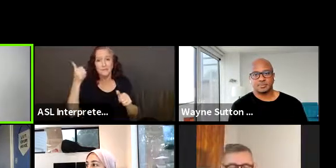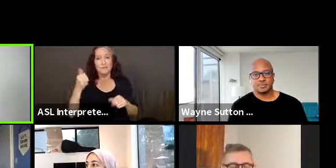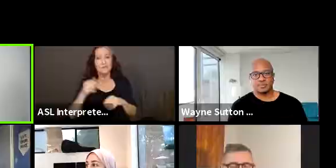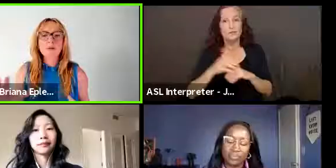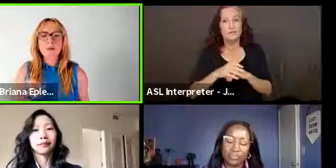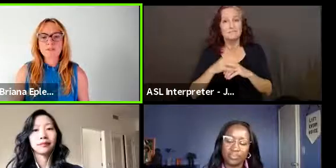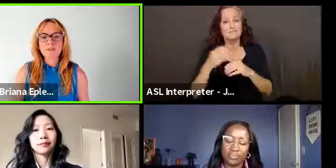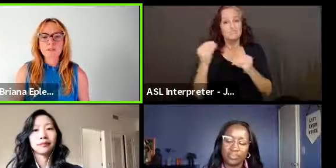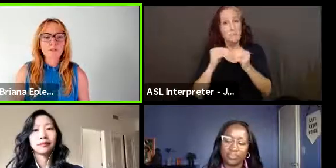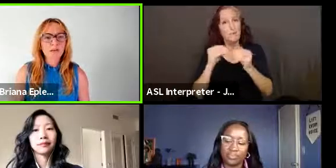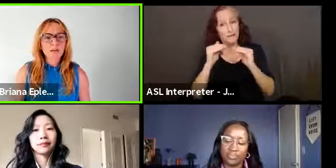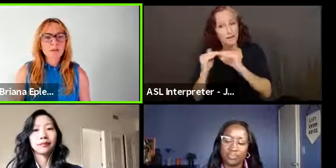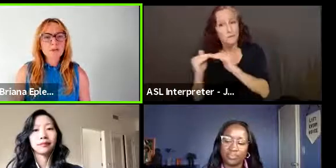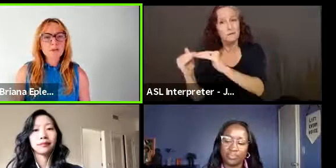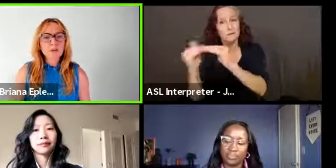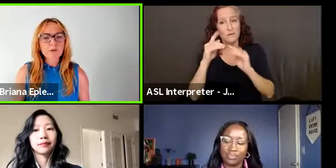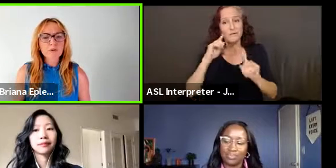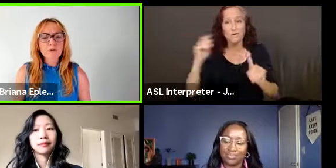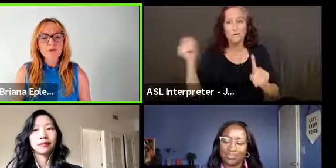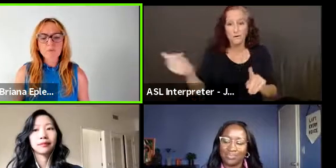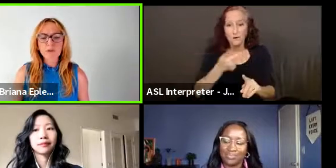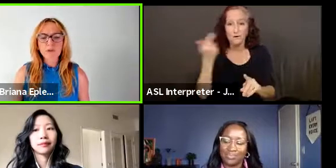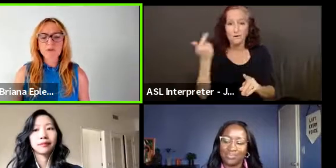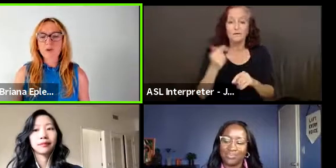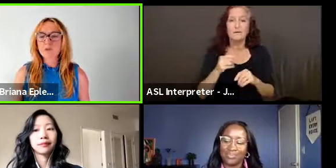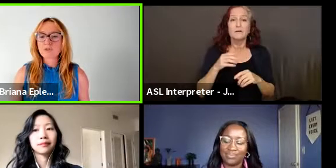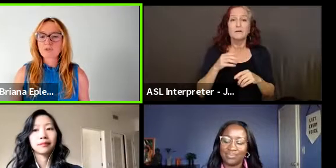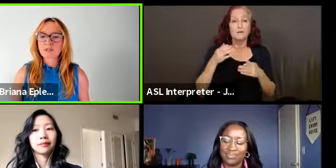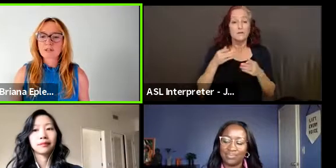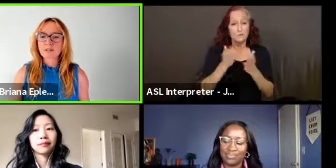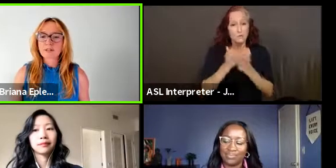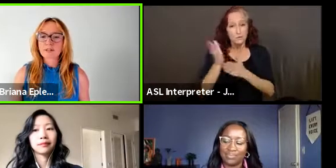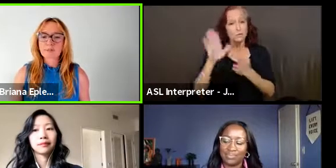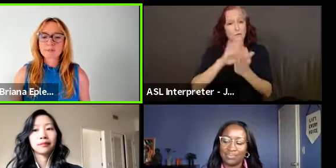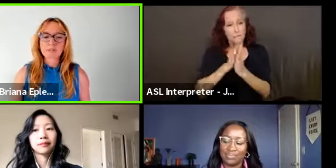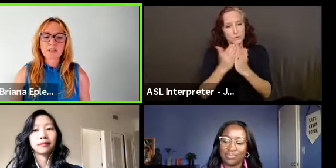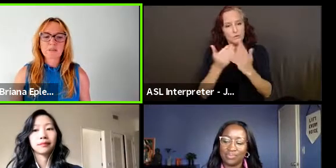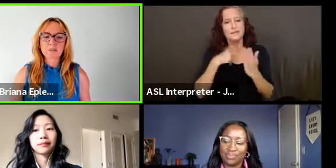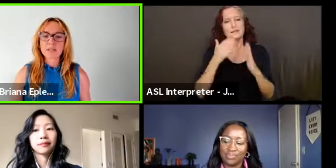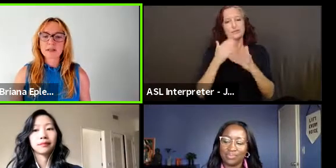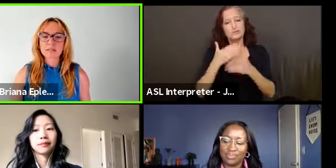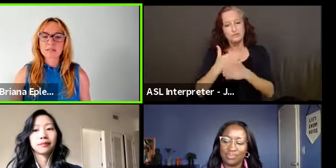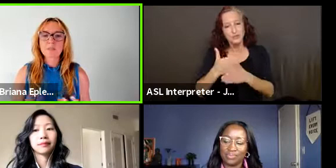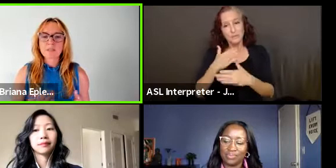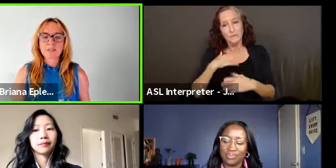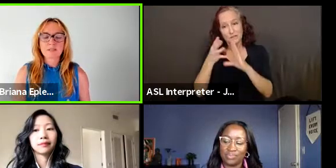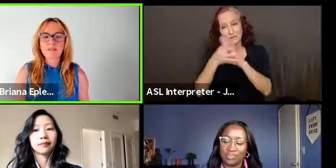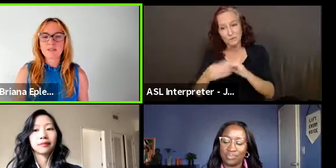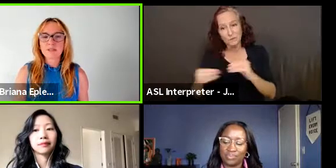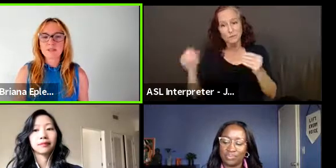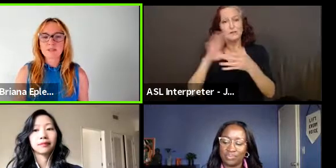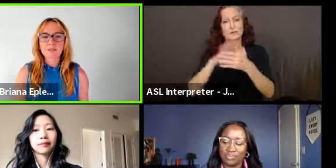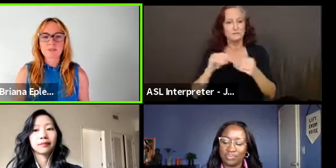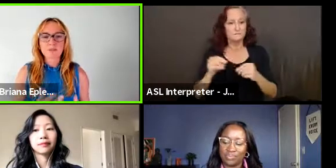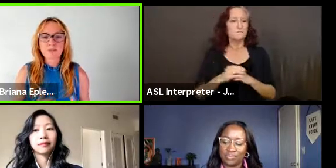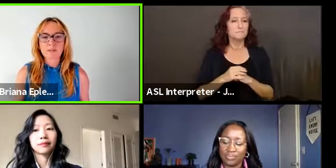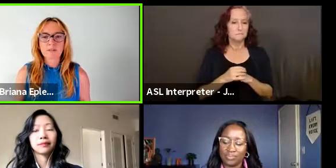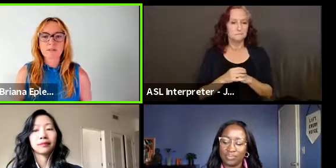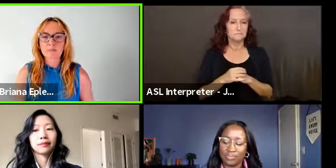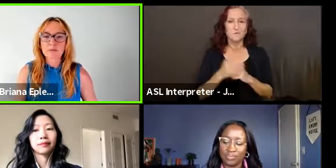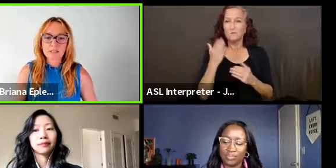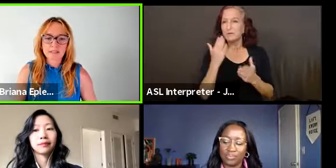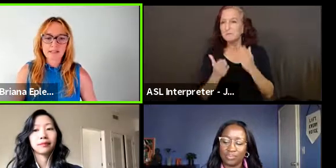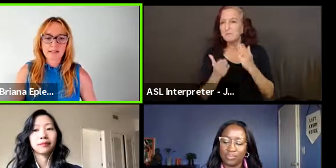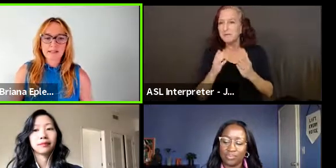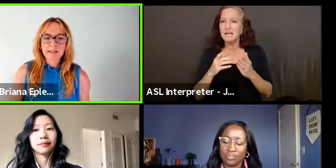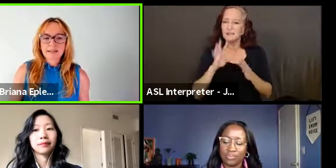And along the way, I do tell a bit of my own story, my own journey in becoming an ally. And we might dive into that a little bit, Ritu and